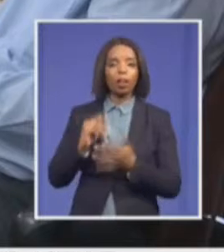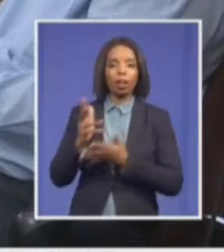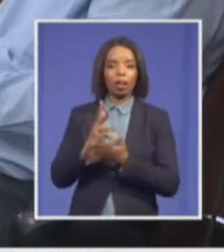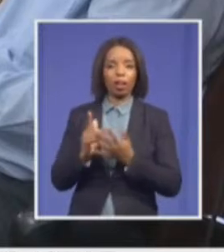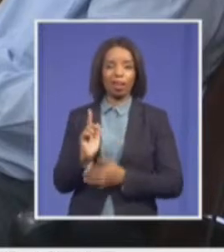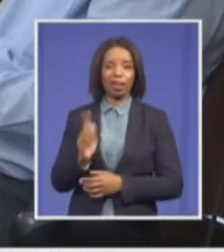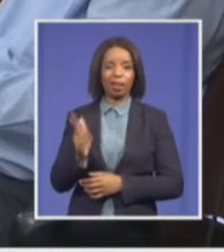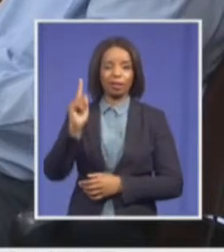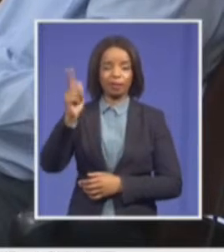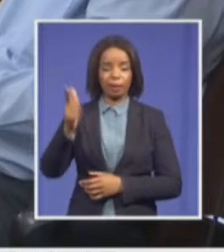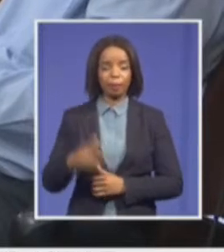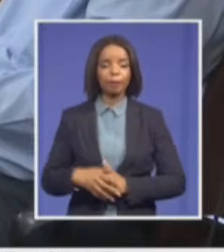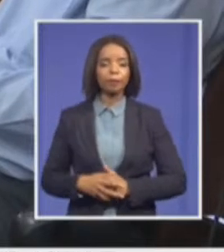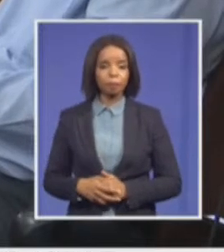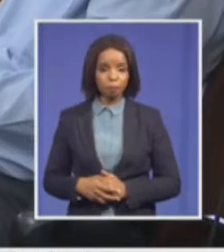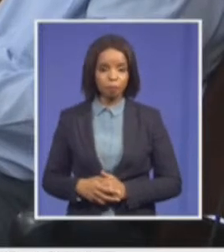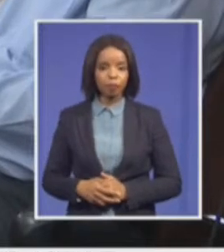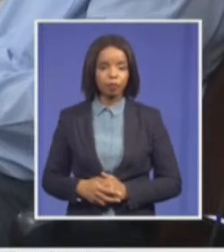what is the next email